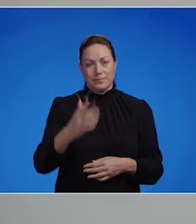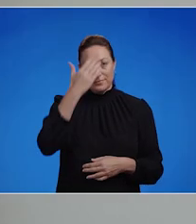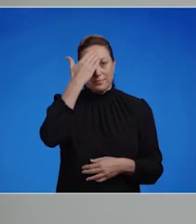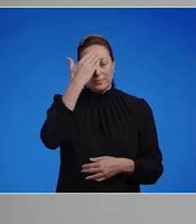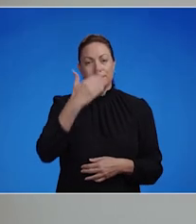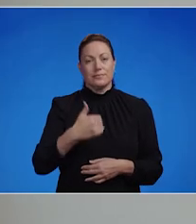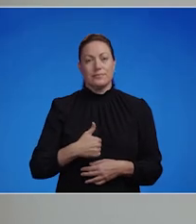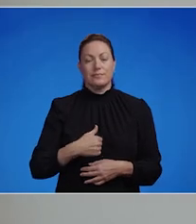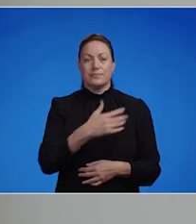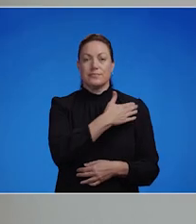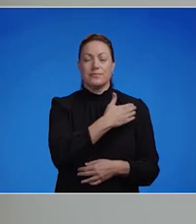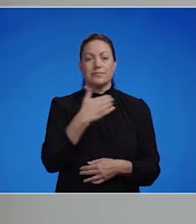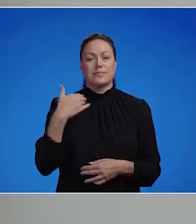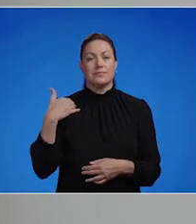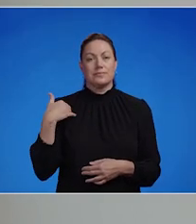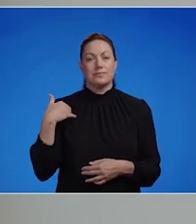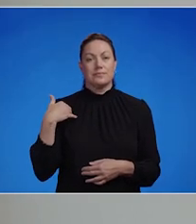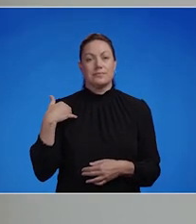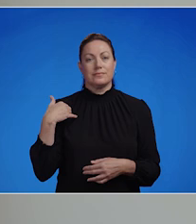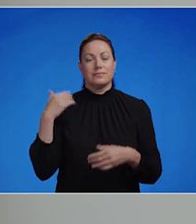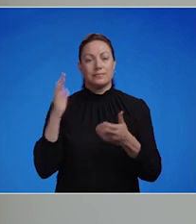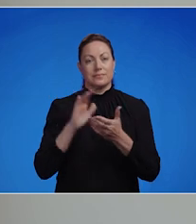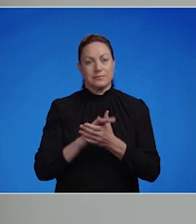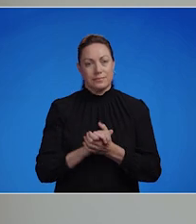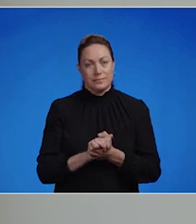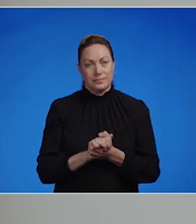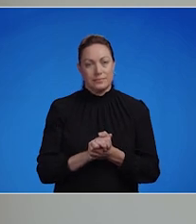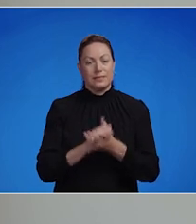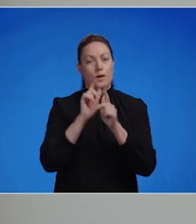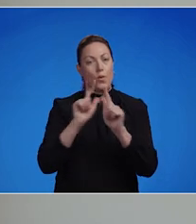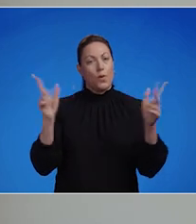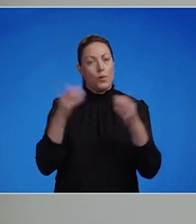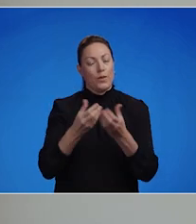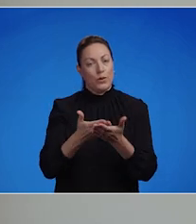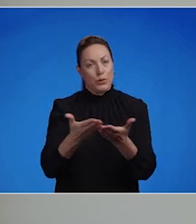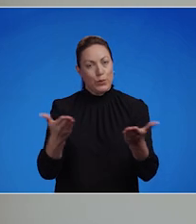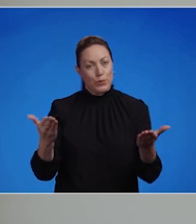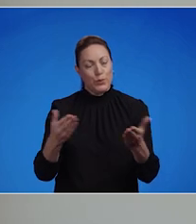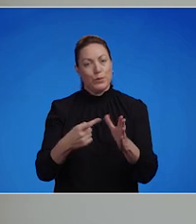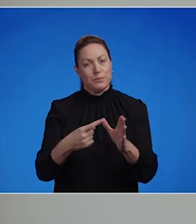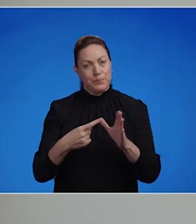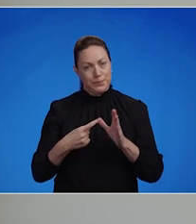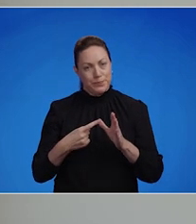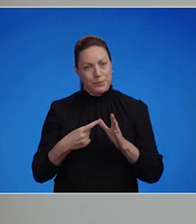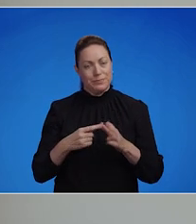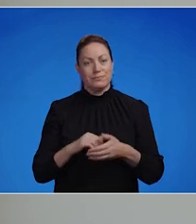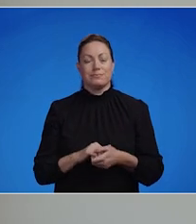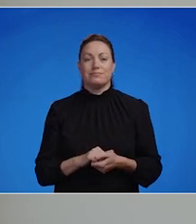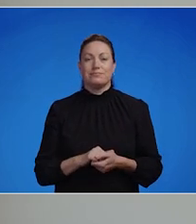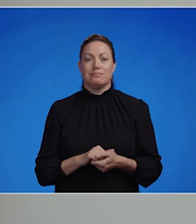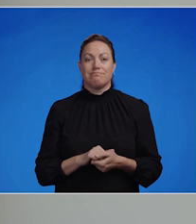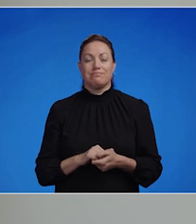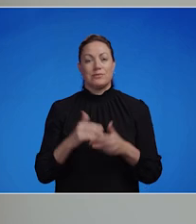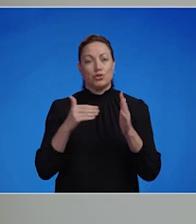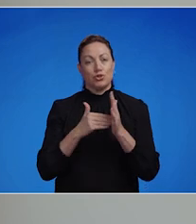In the name of the Father, and of the Son, and of the Holy Spirit. Amen. The Lord be with you. And with your spirit.